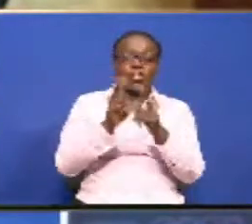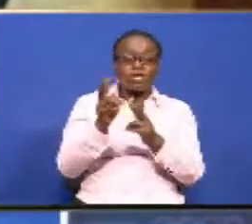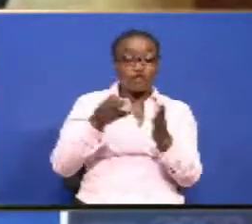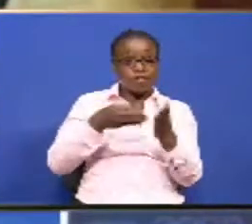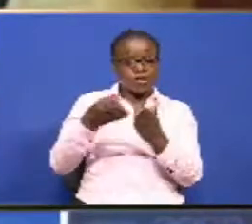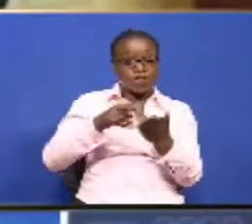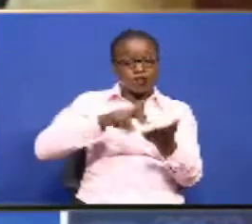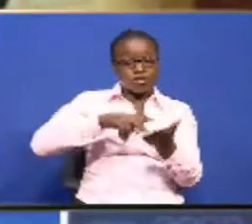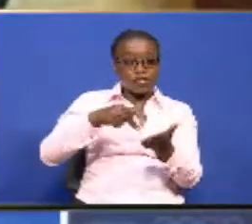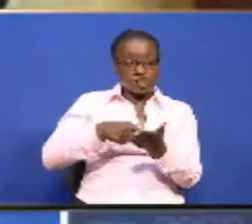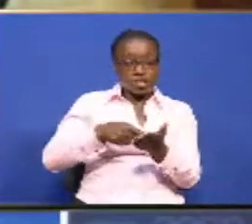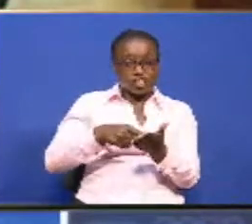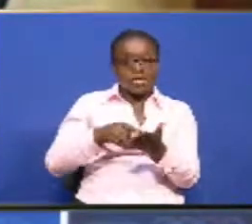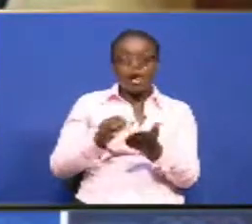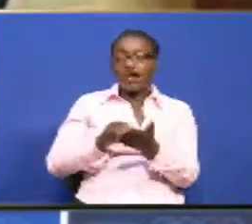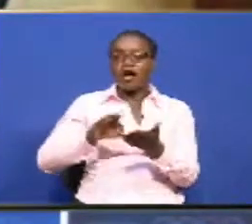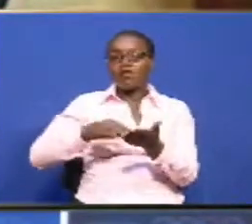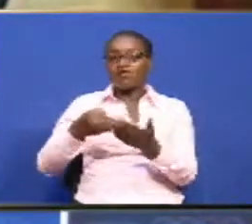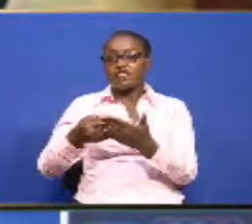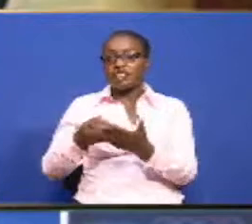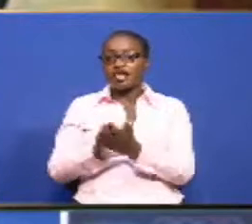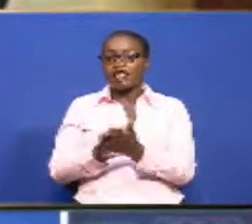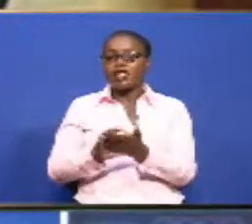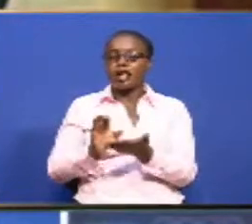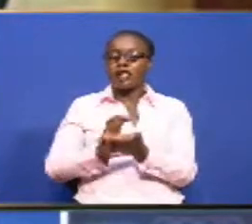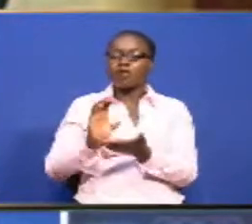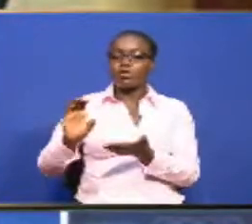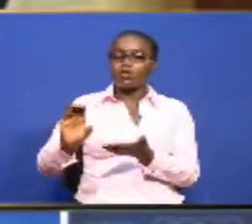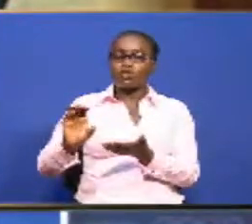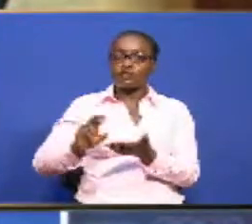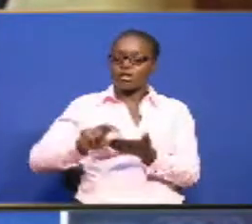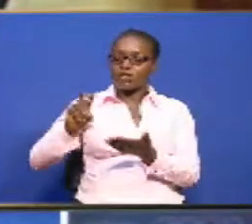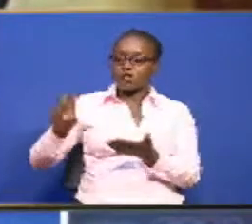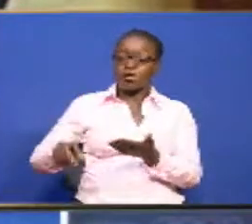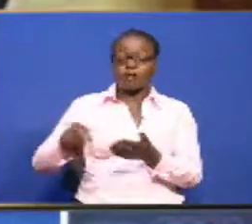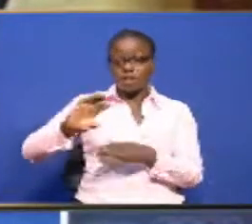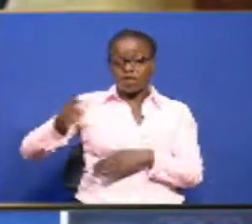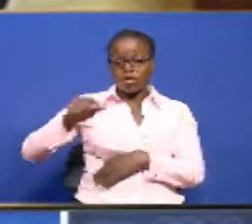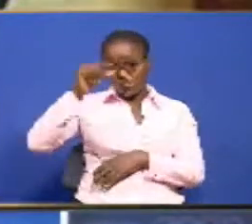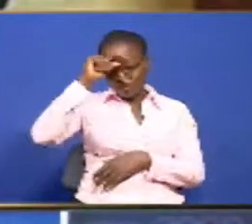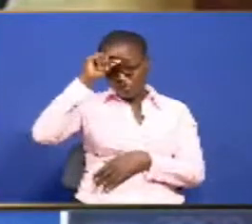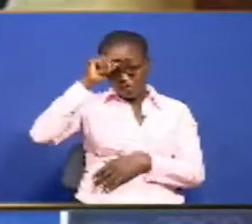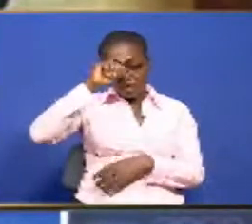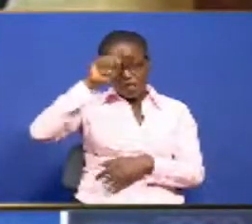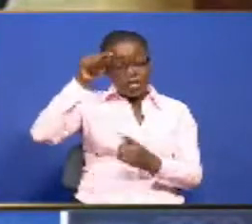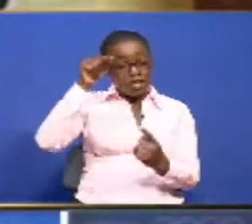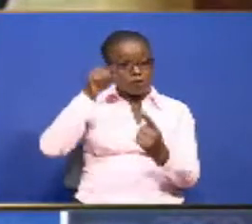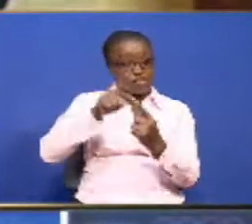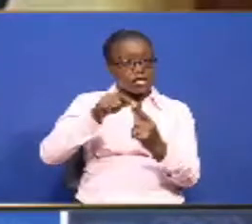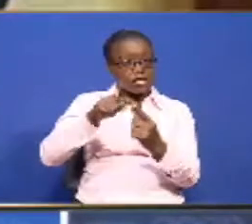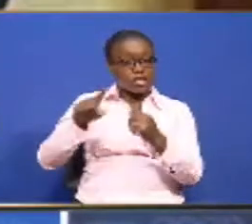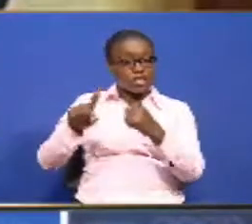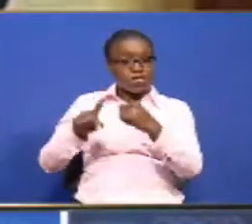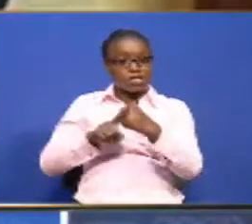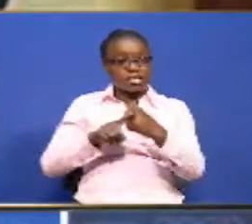contingency funds, and conditional capital transfers to the county government are projected at Kenya shilling